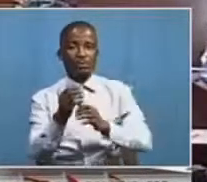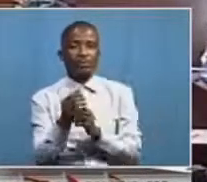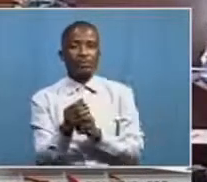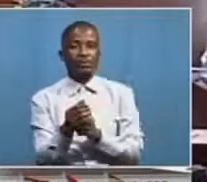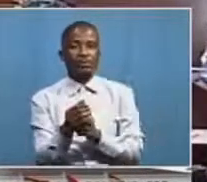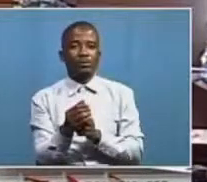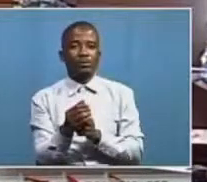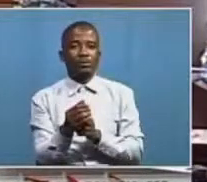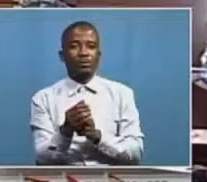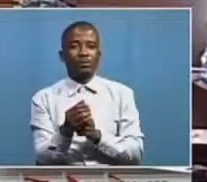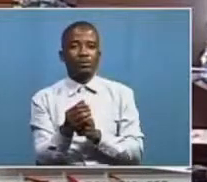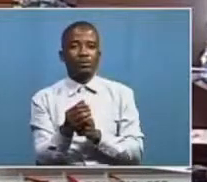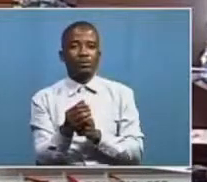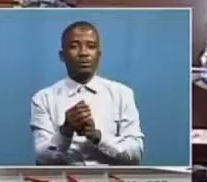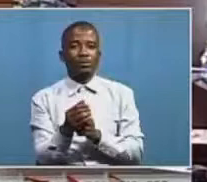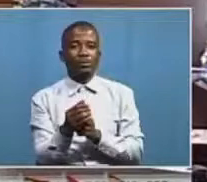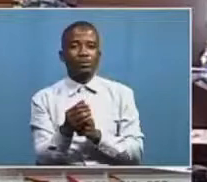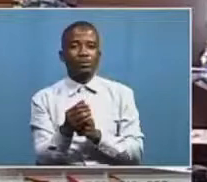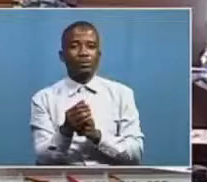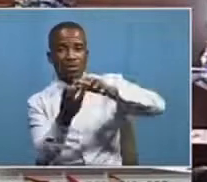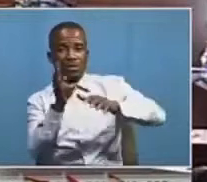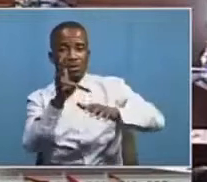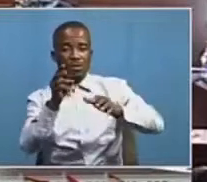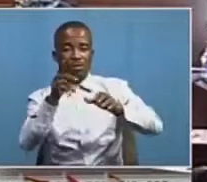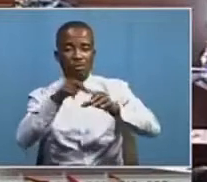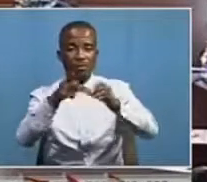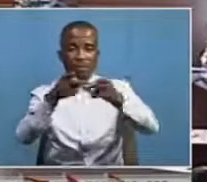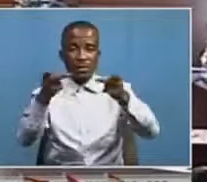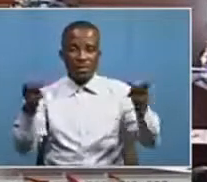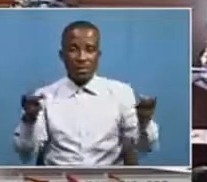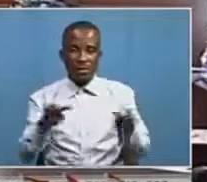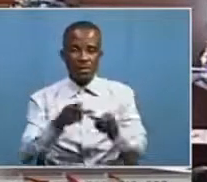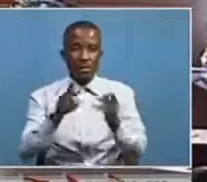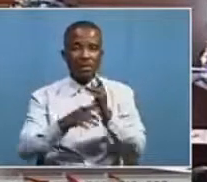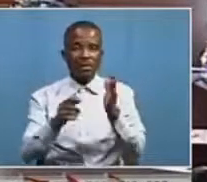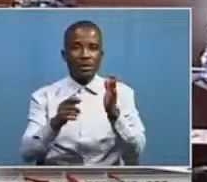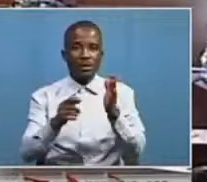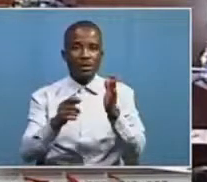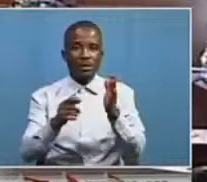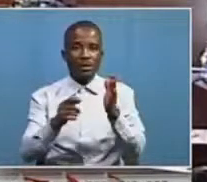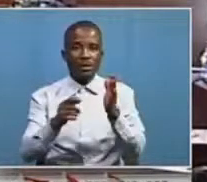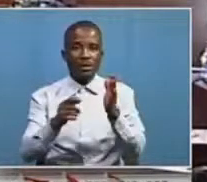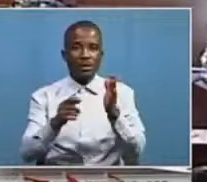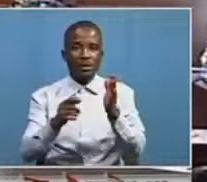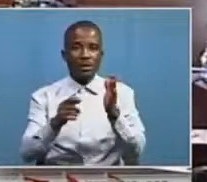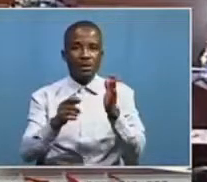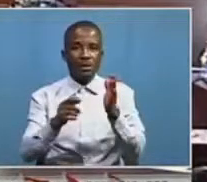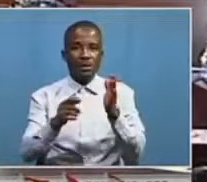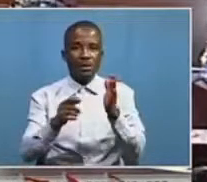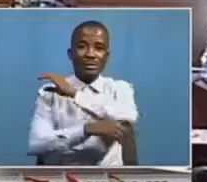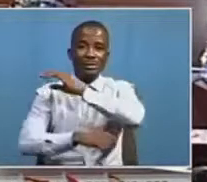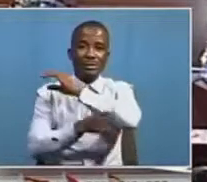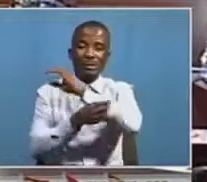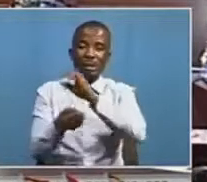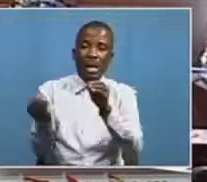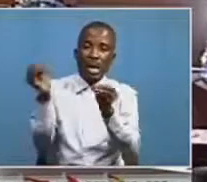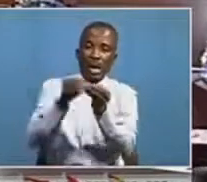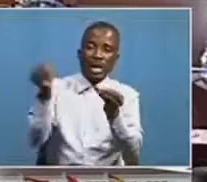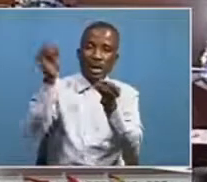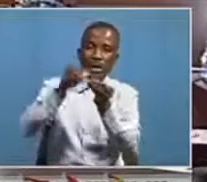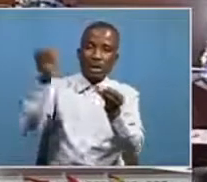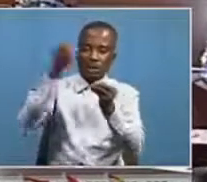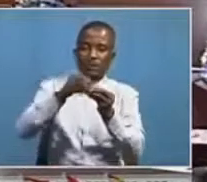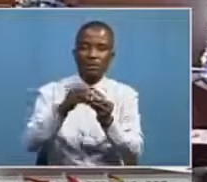of the polling stations in the 26 constituencies would have been exhibited to prove the vote pardon as alleged. This was not done apart from